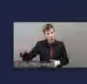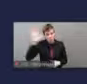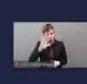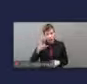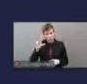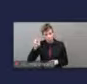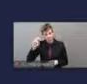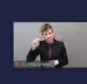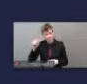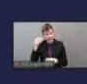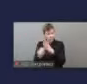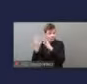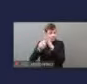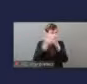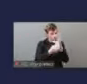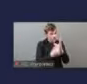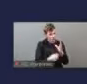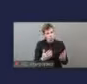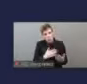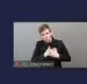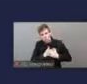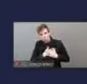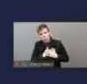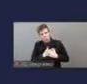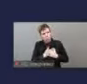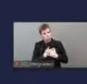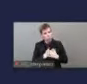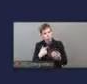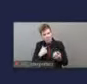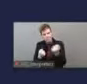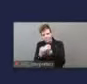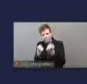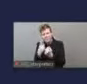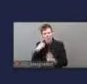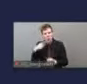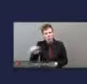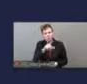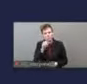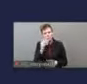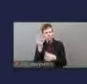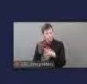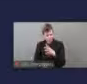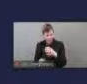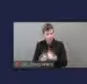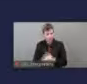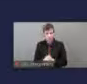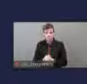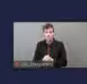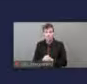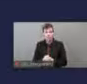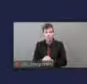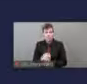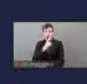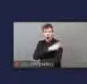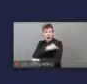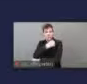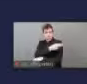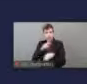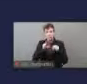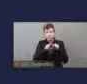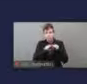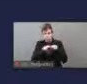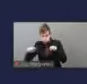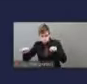and condolences. In hospitalizations, we're continuing to see the right kind of trend, 245